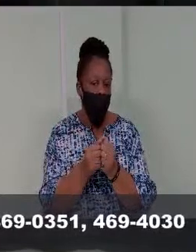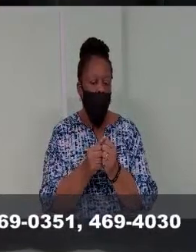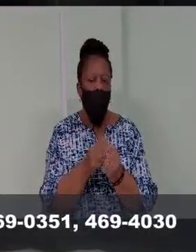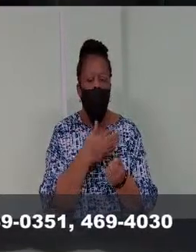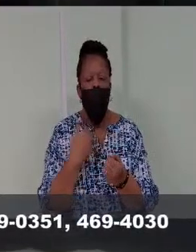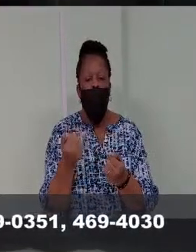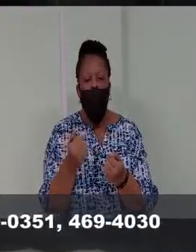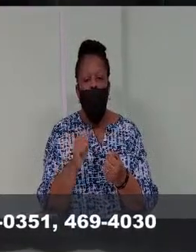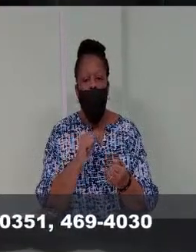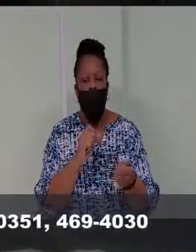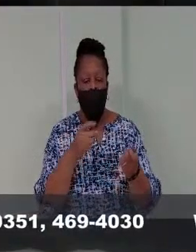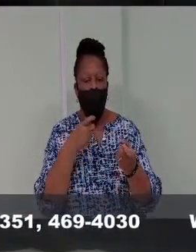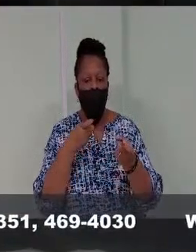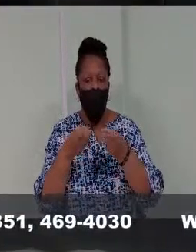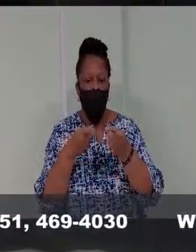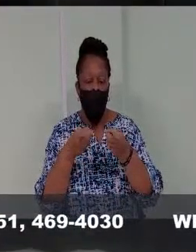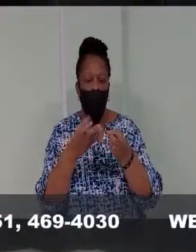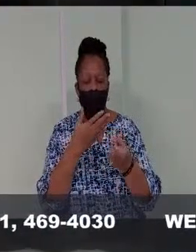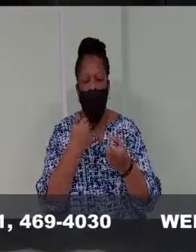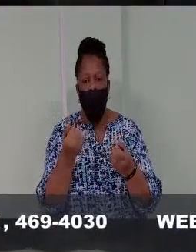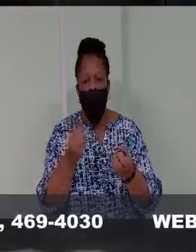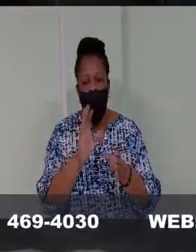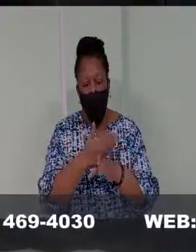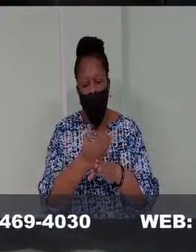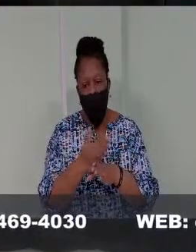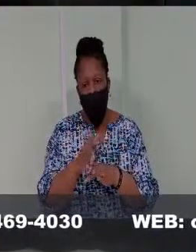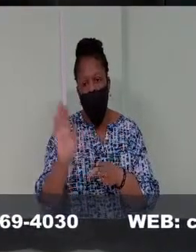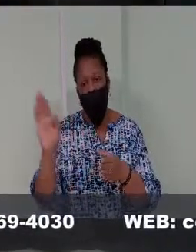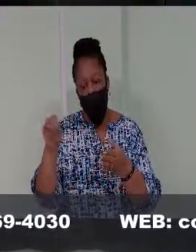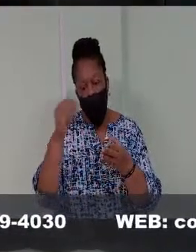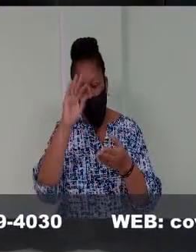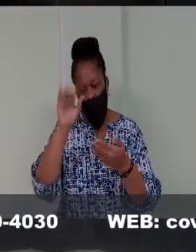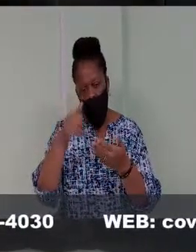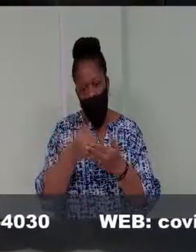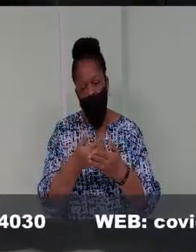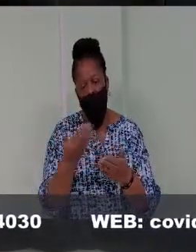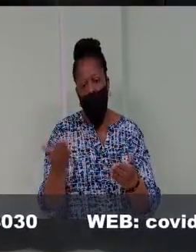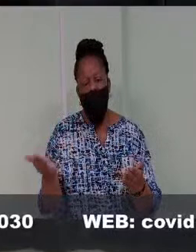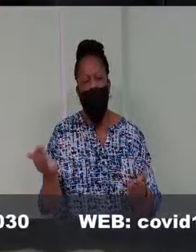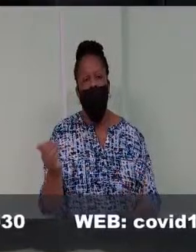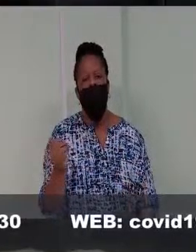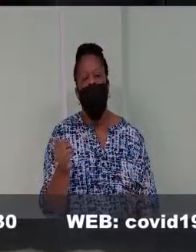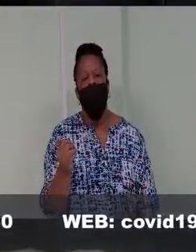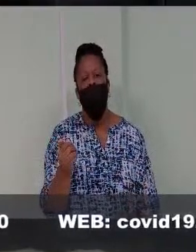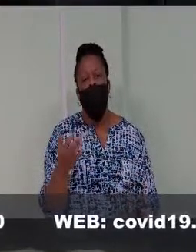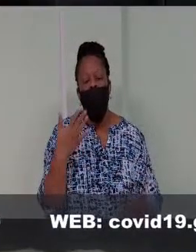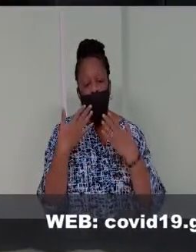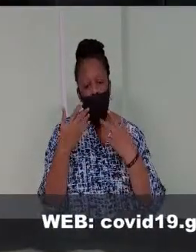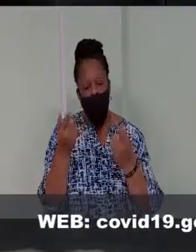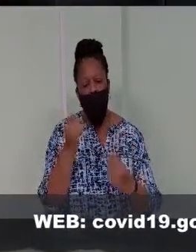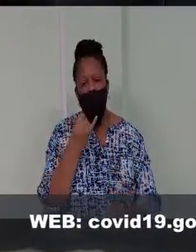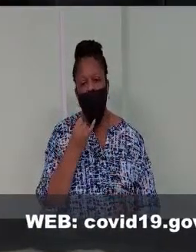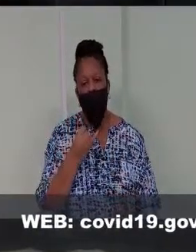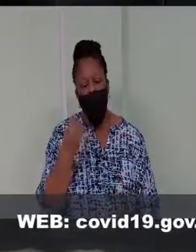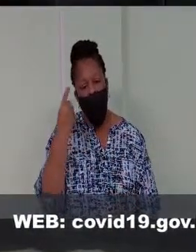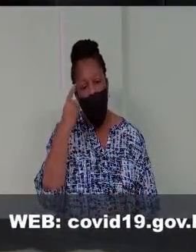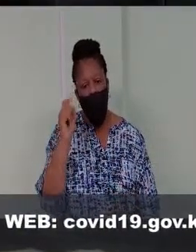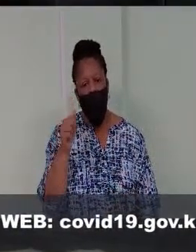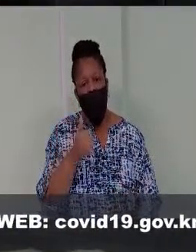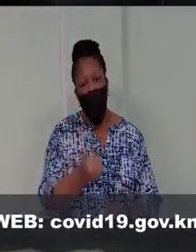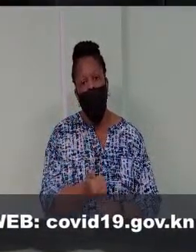the management of the pandemic. And of course, Mrs. Christmas Jacobs for her